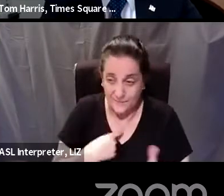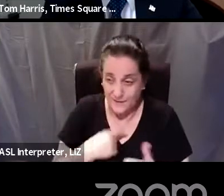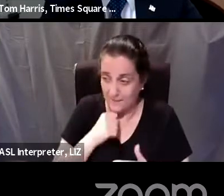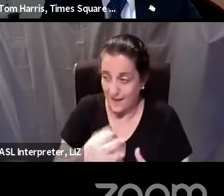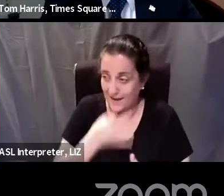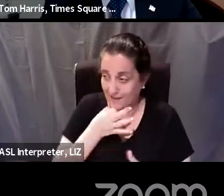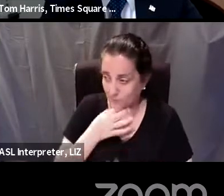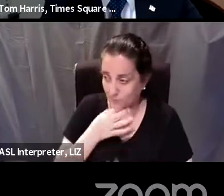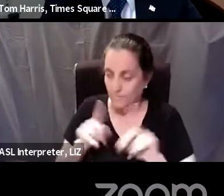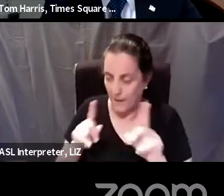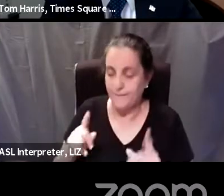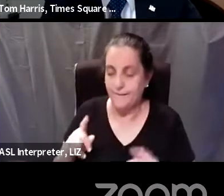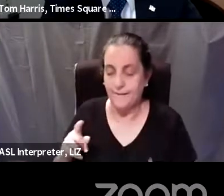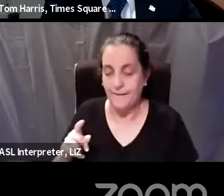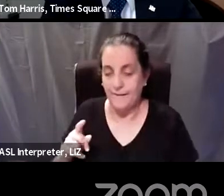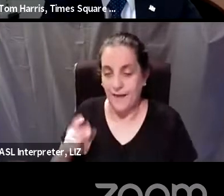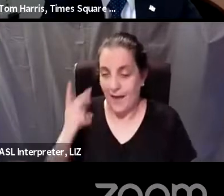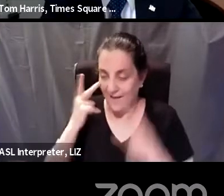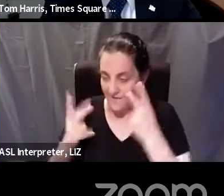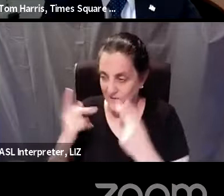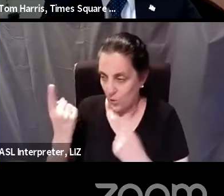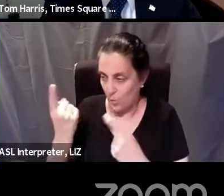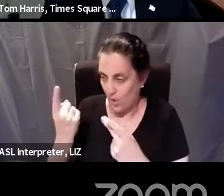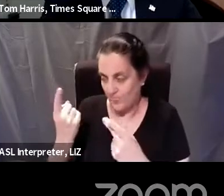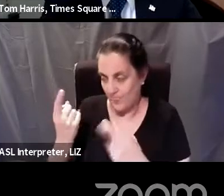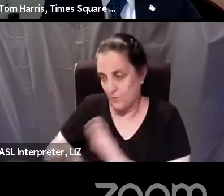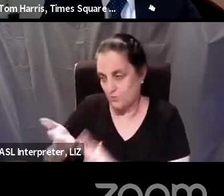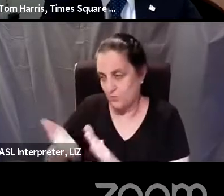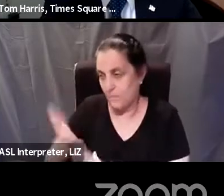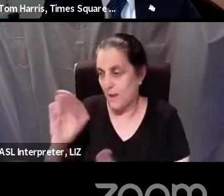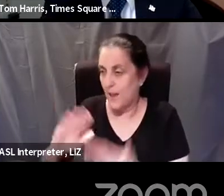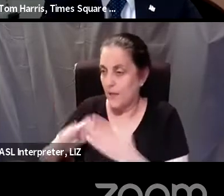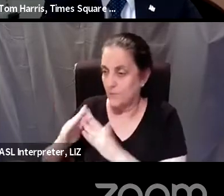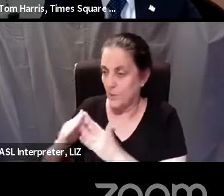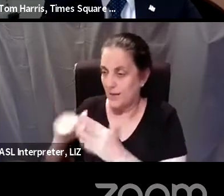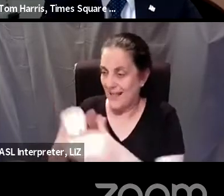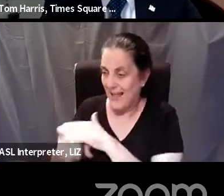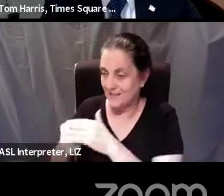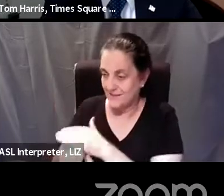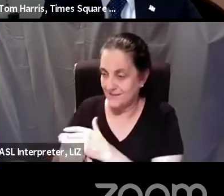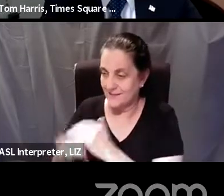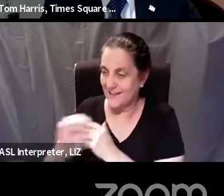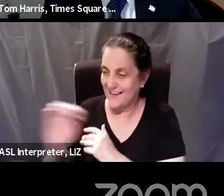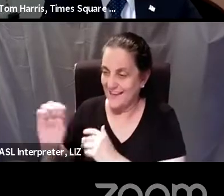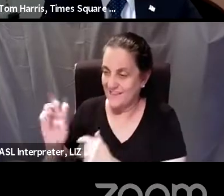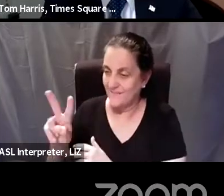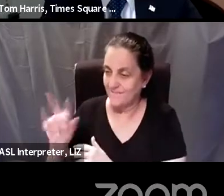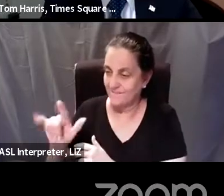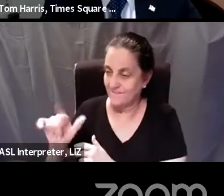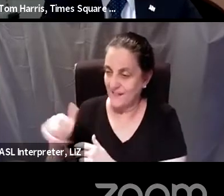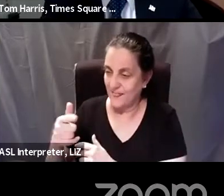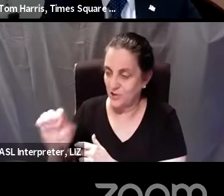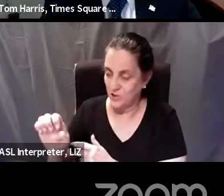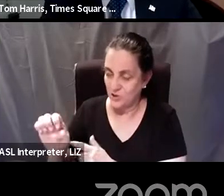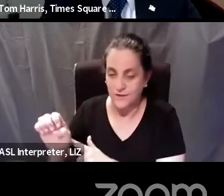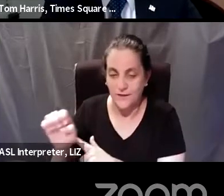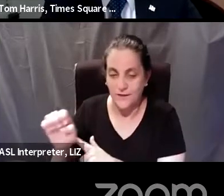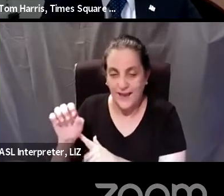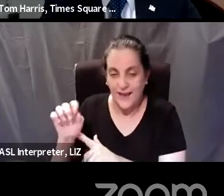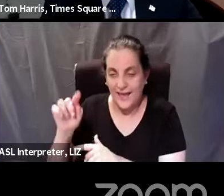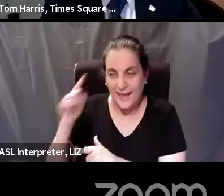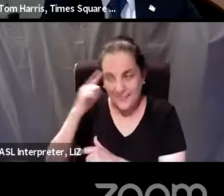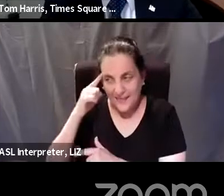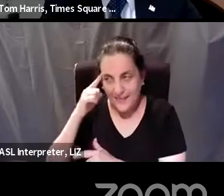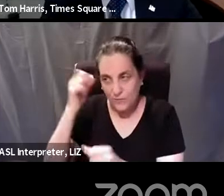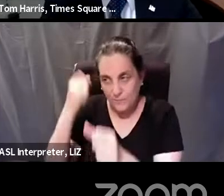I've visited the one run by Community Access in the East Village, and that, and remembering that that's about how many